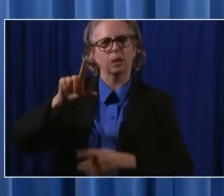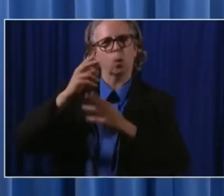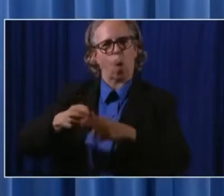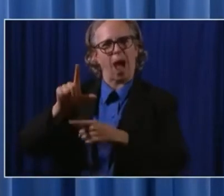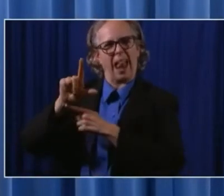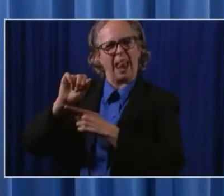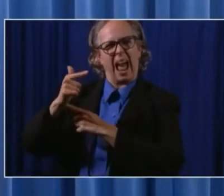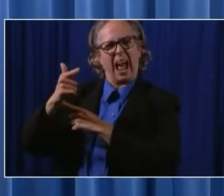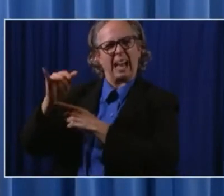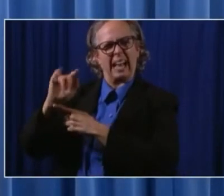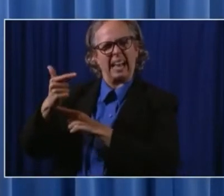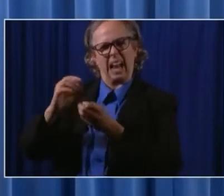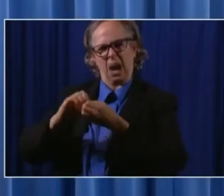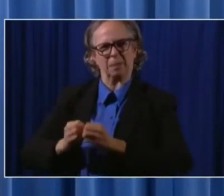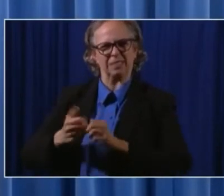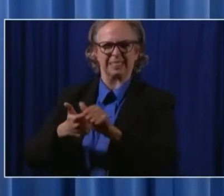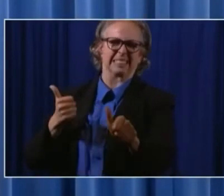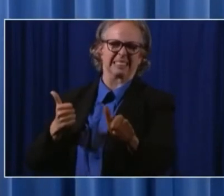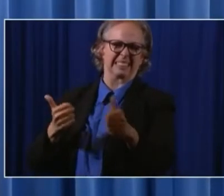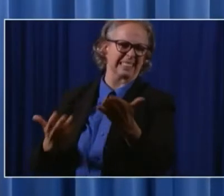lagging indicator.